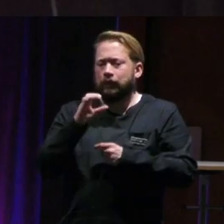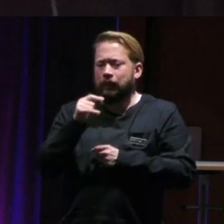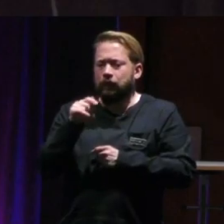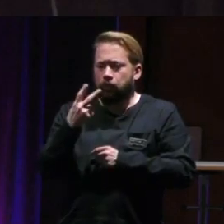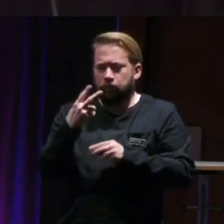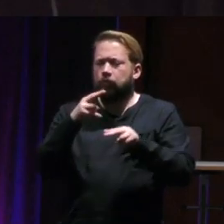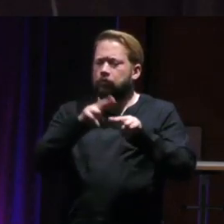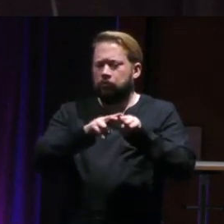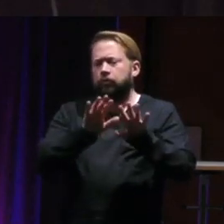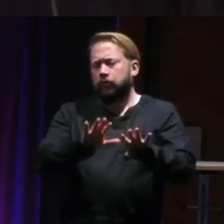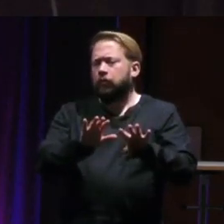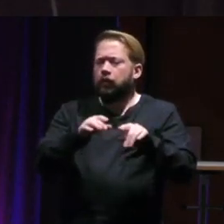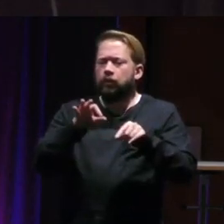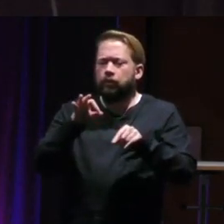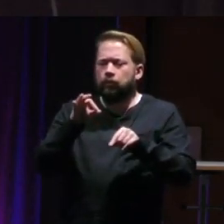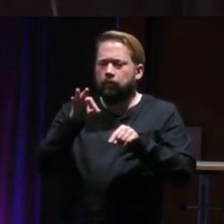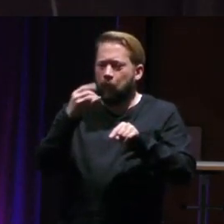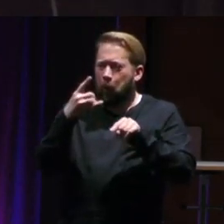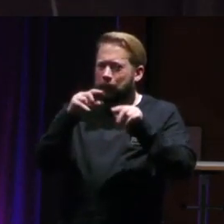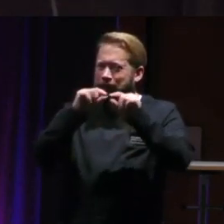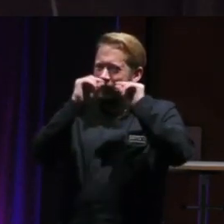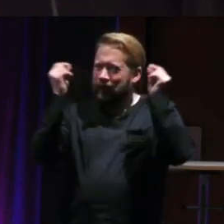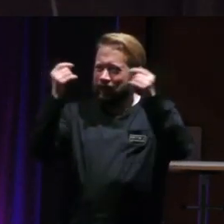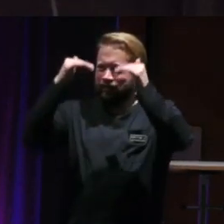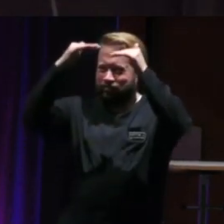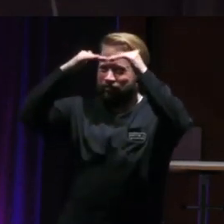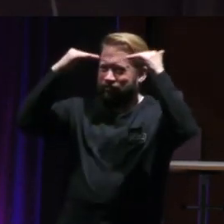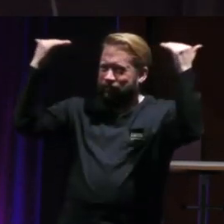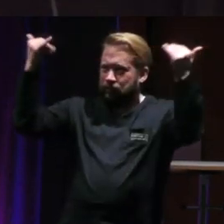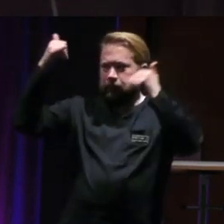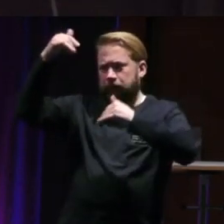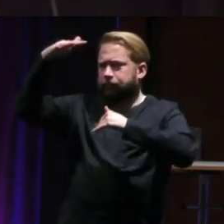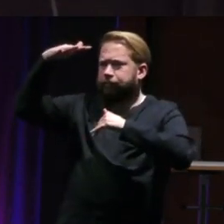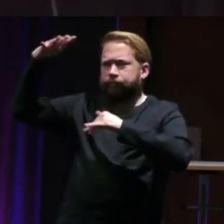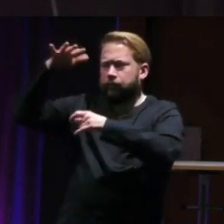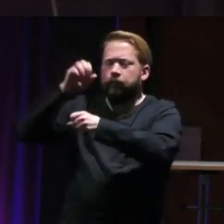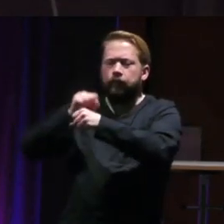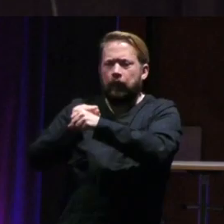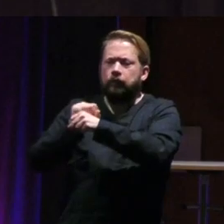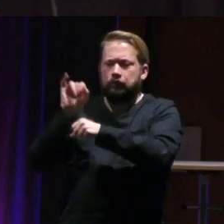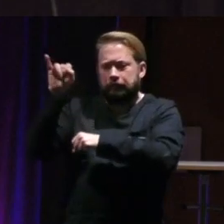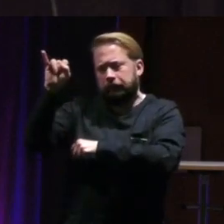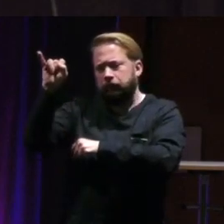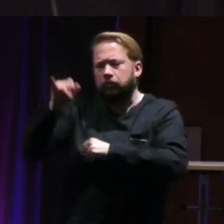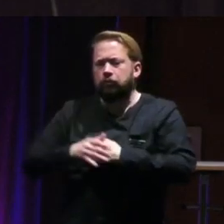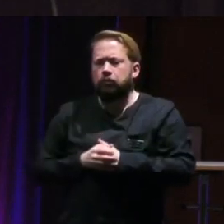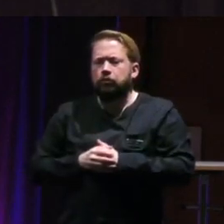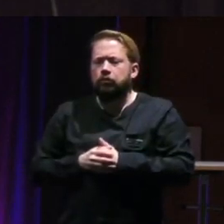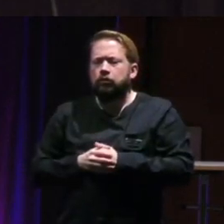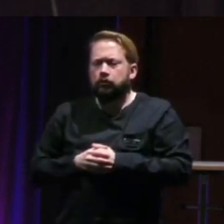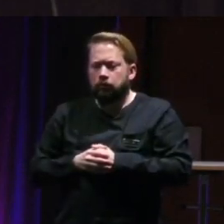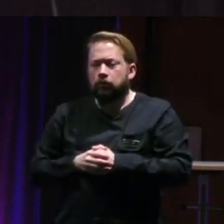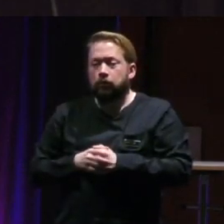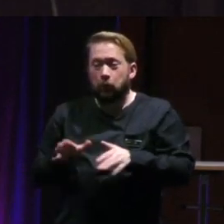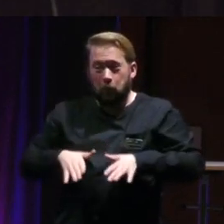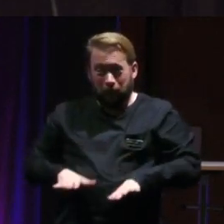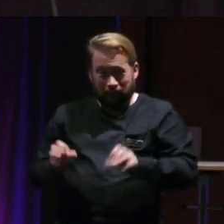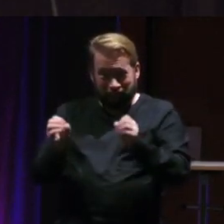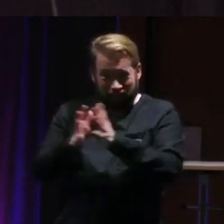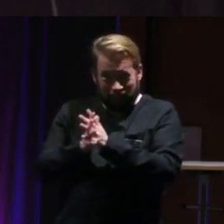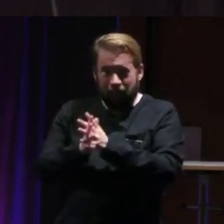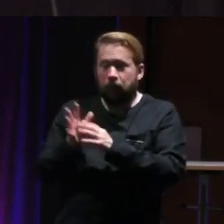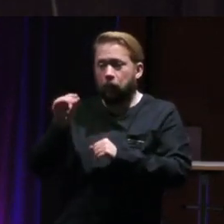he announced his hunger strike on May, his only goal was not his own freedom,